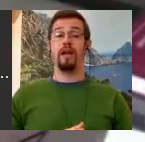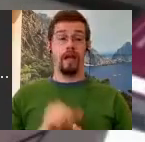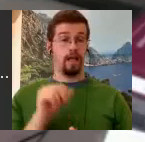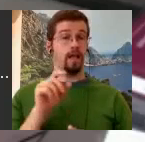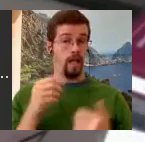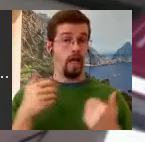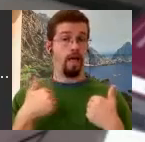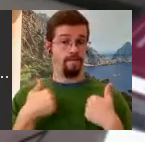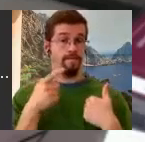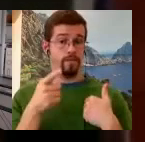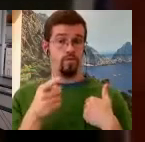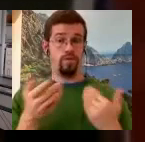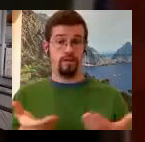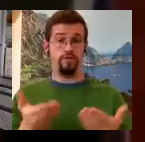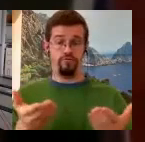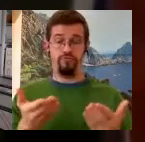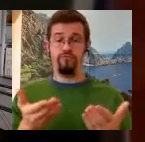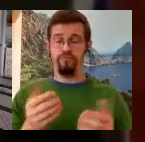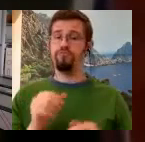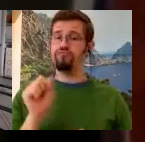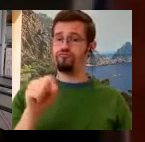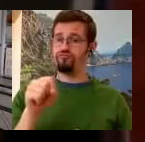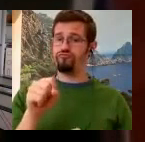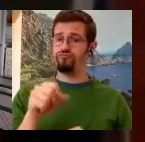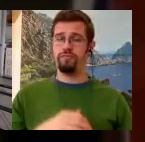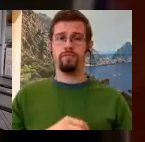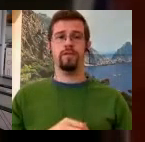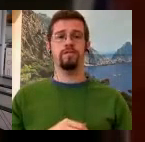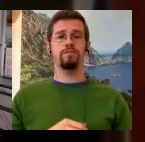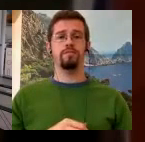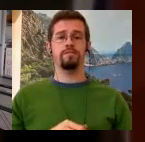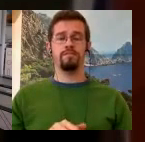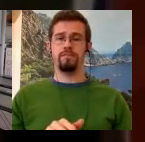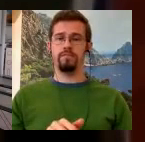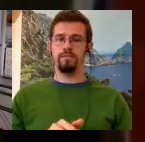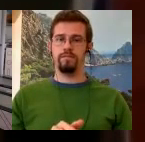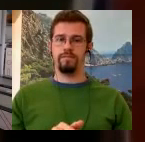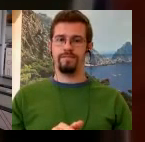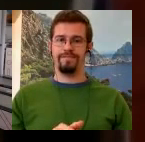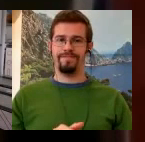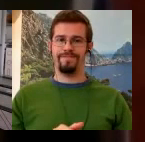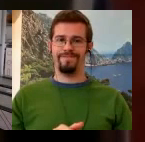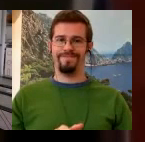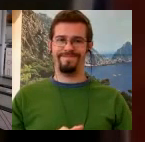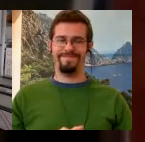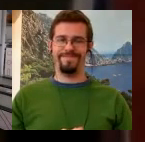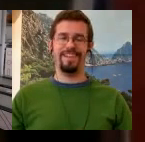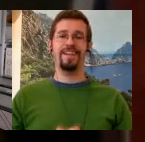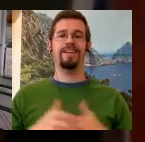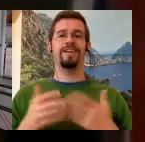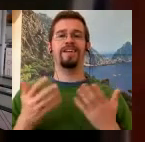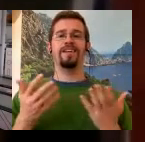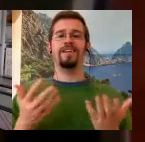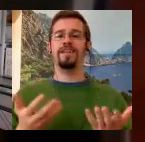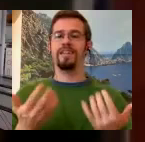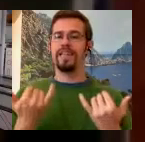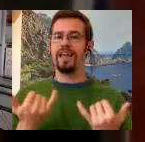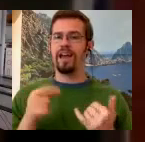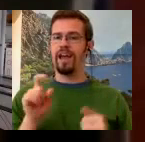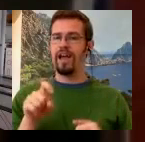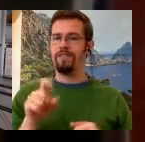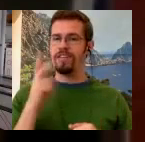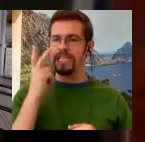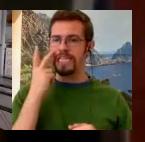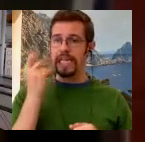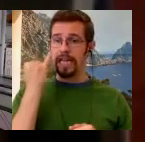still. Mm-hmm. I am still here. So now we just have to see if we can get Stefan to come in, and I